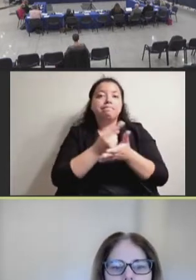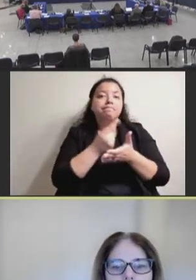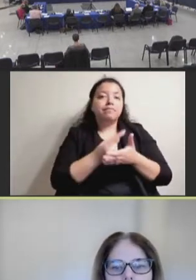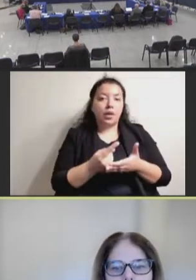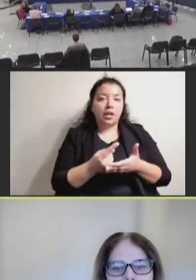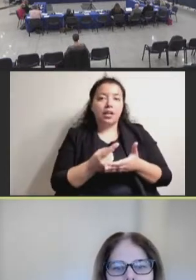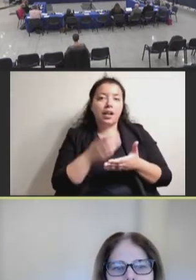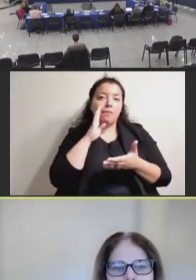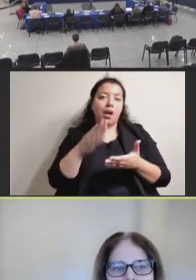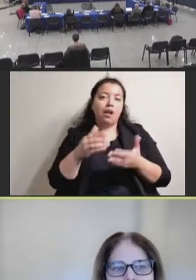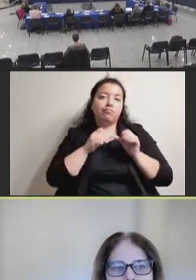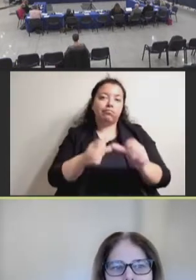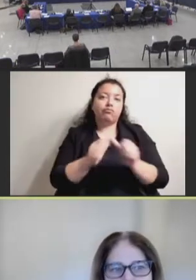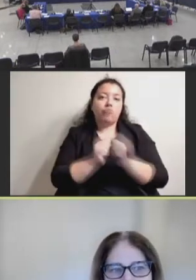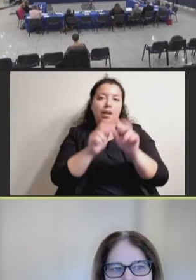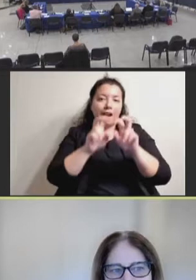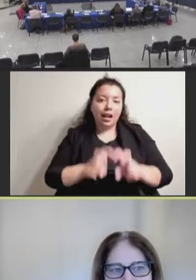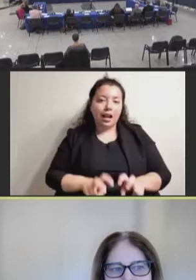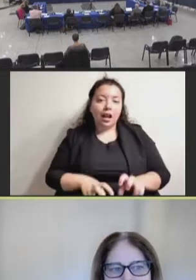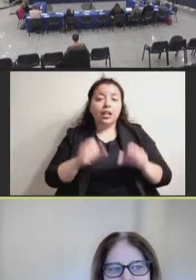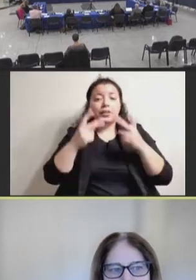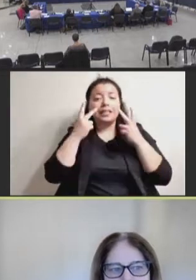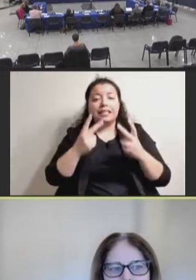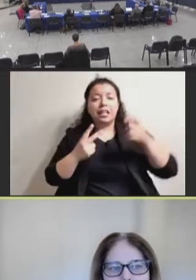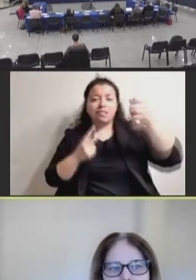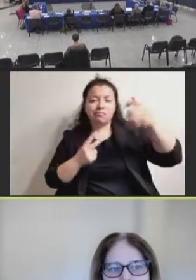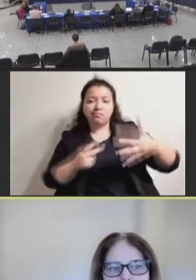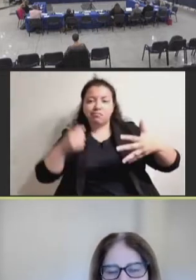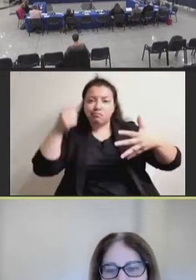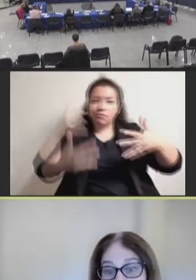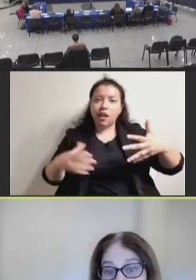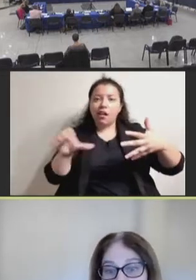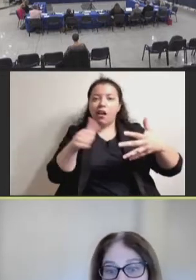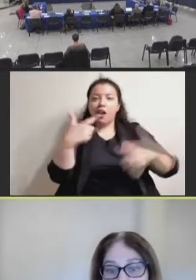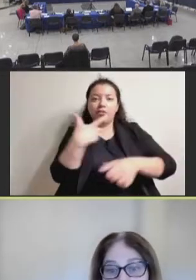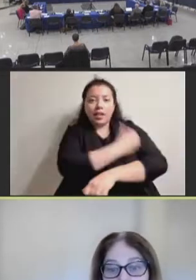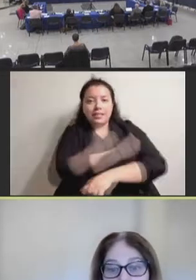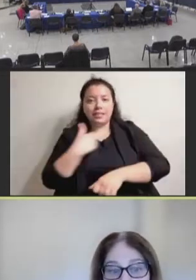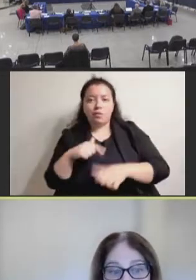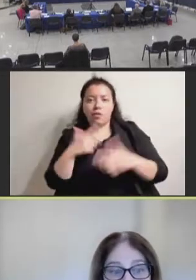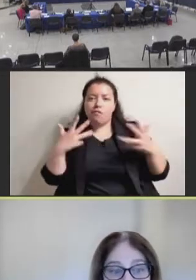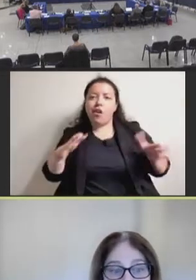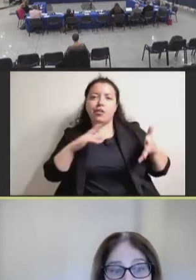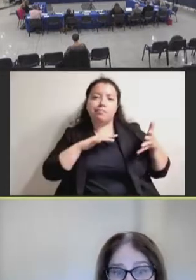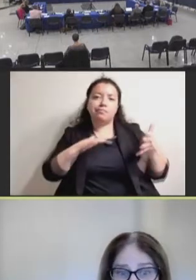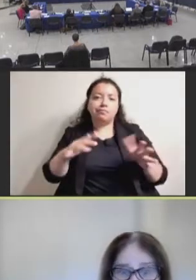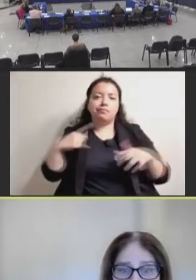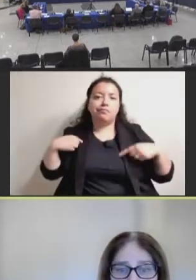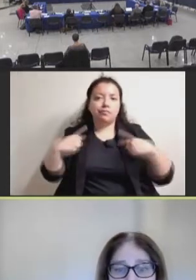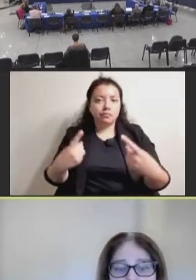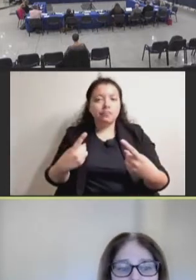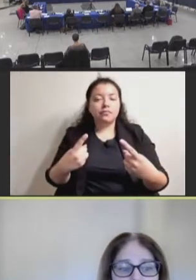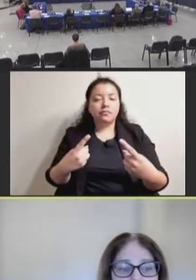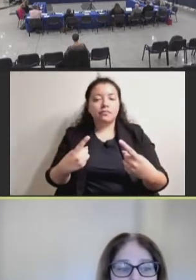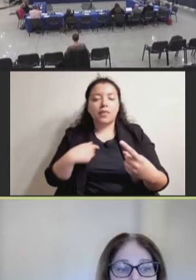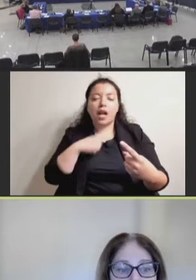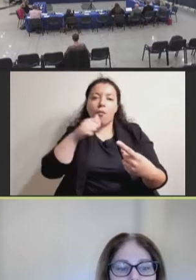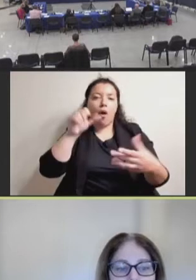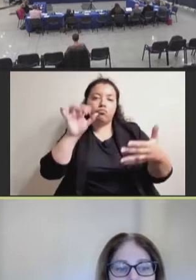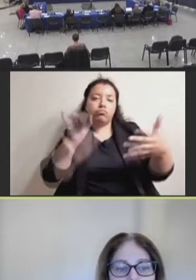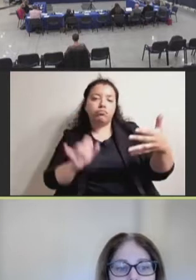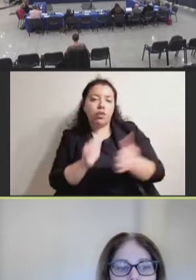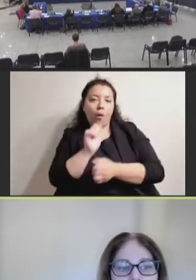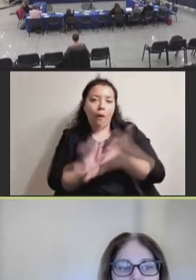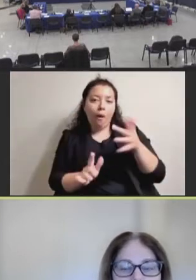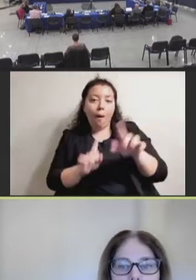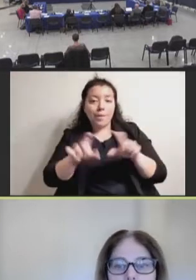you can see the long list of previous vaccines of which we have done RCA studies for. I won't list them all, but you can see in